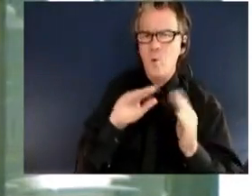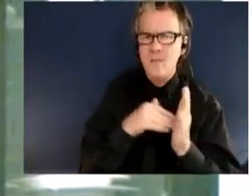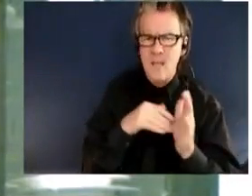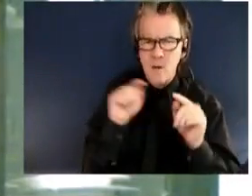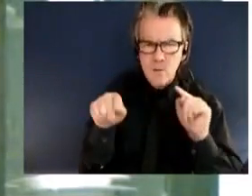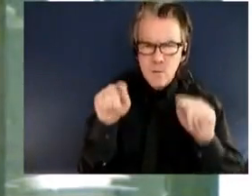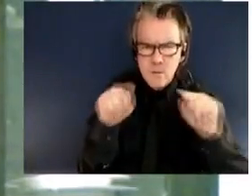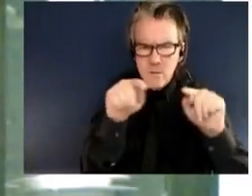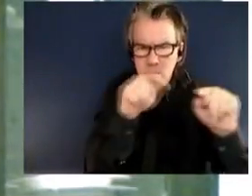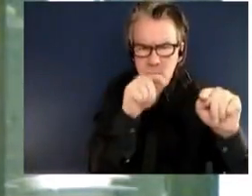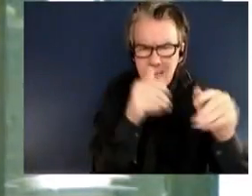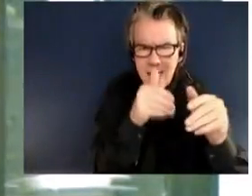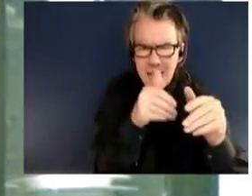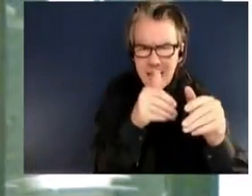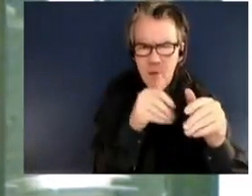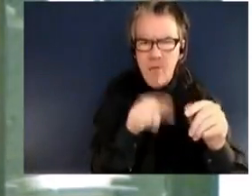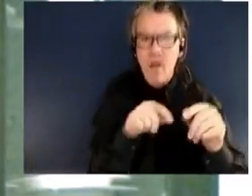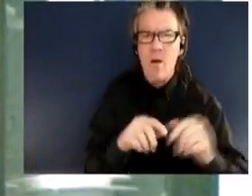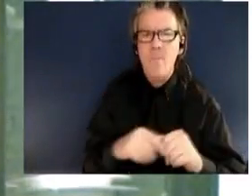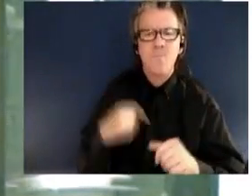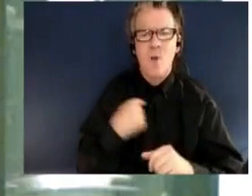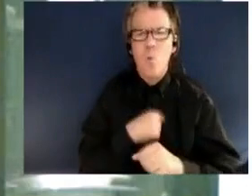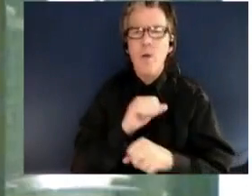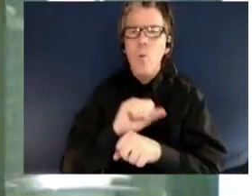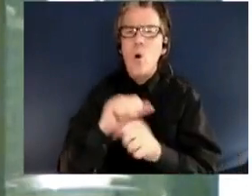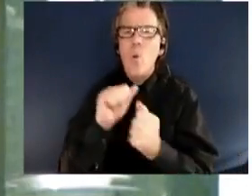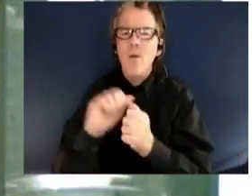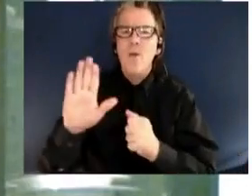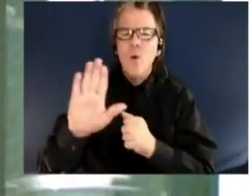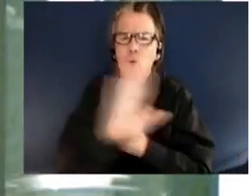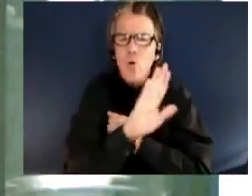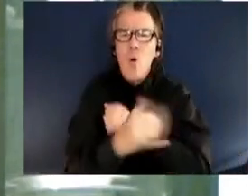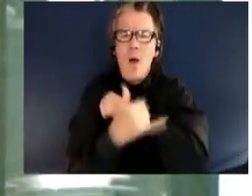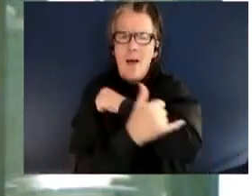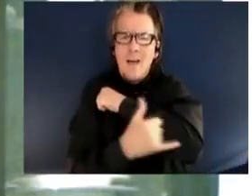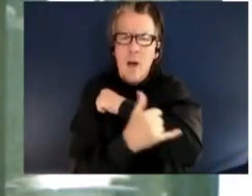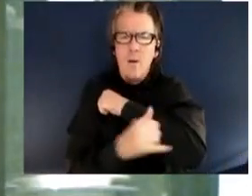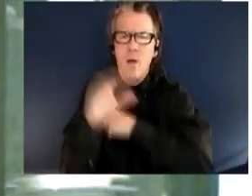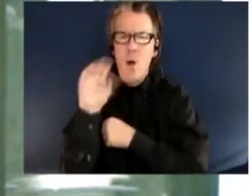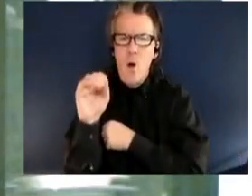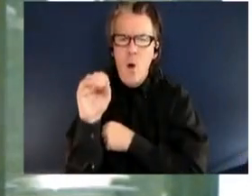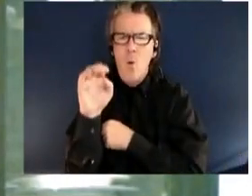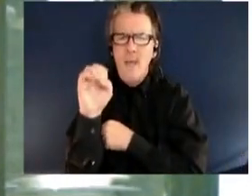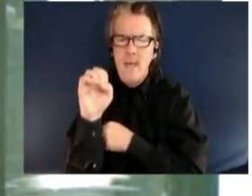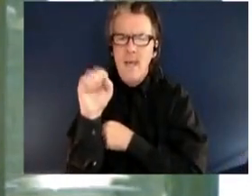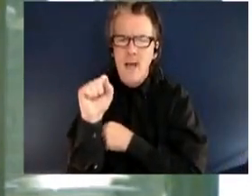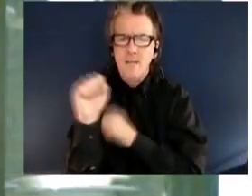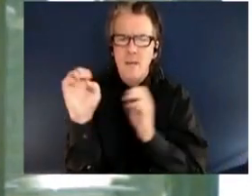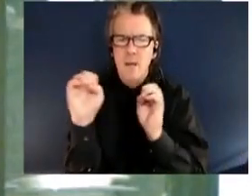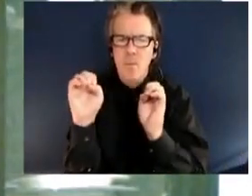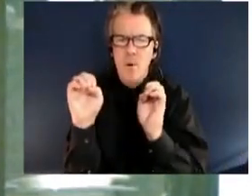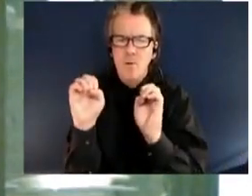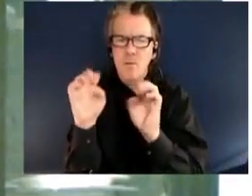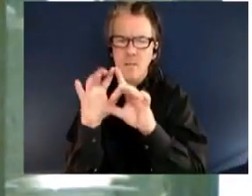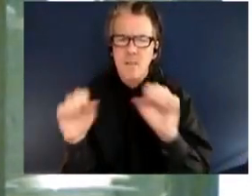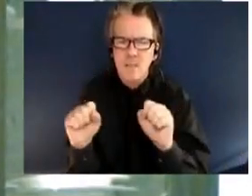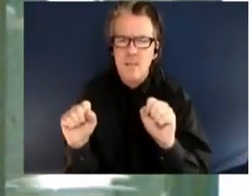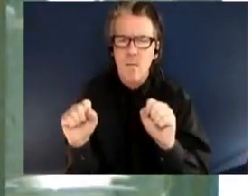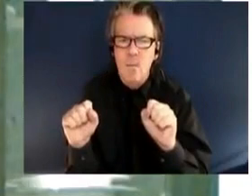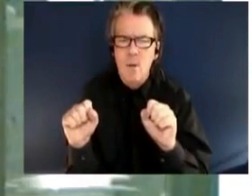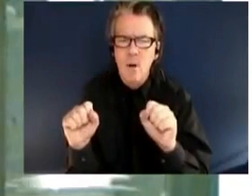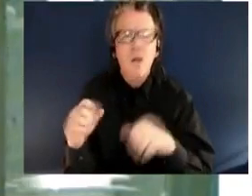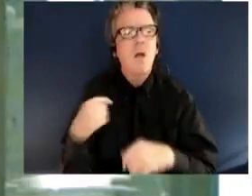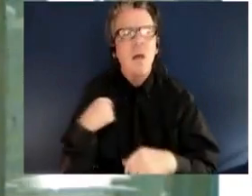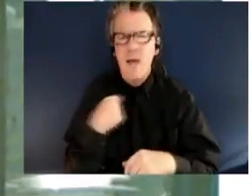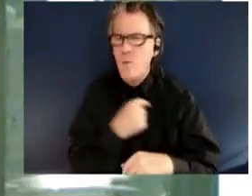OES. So once the customer number in that area is nearly completely restored, we will coordinate